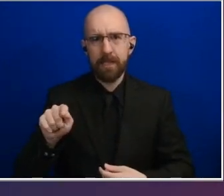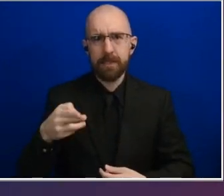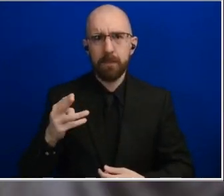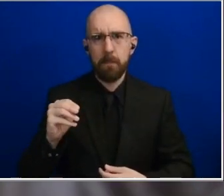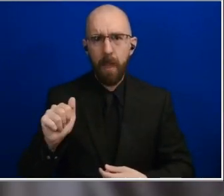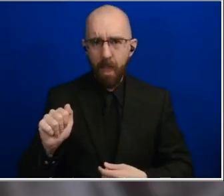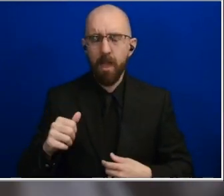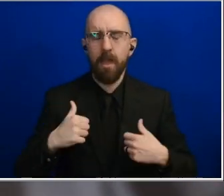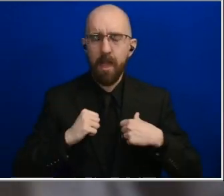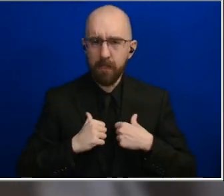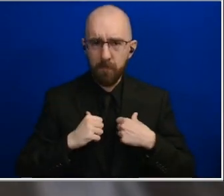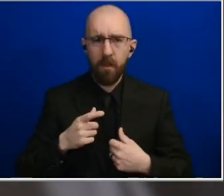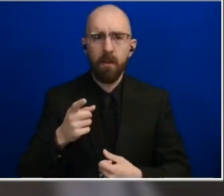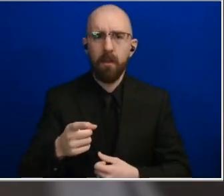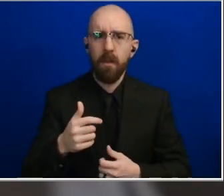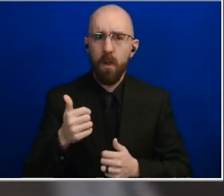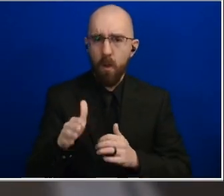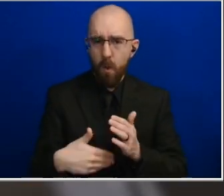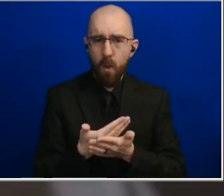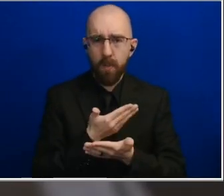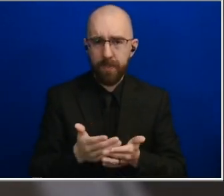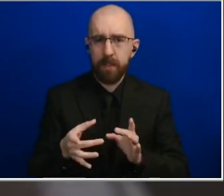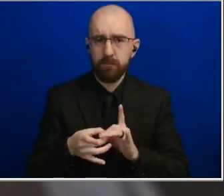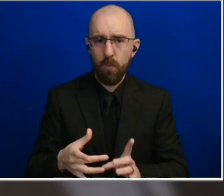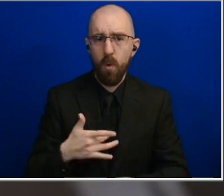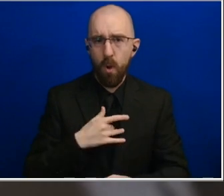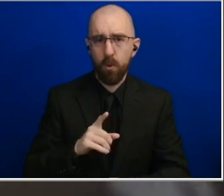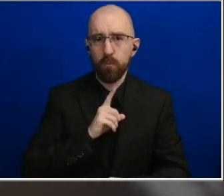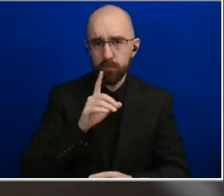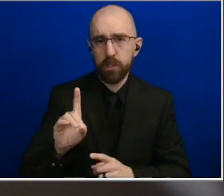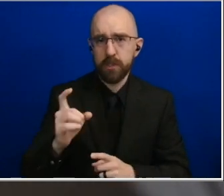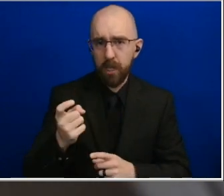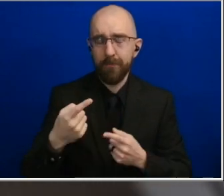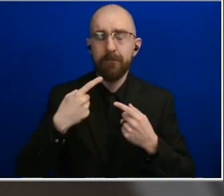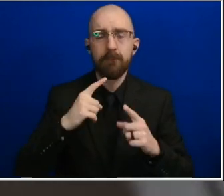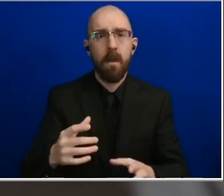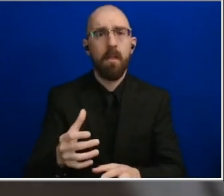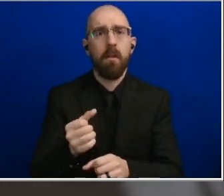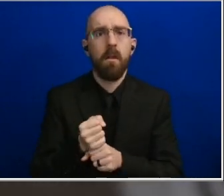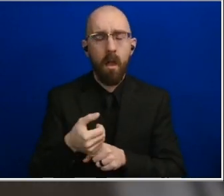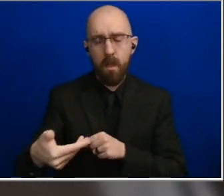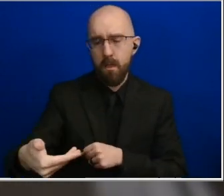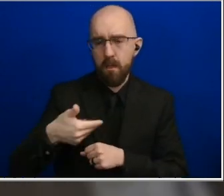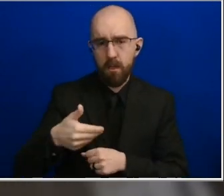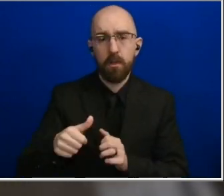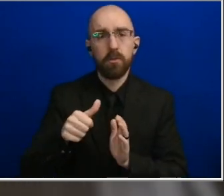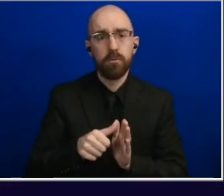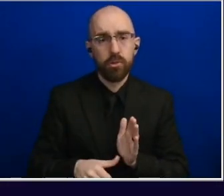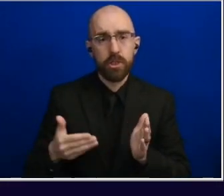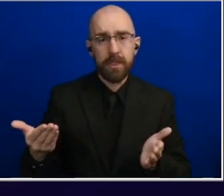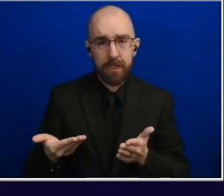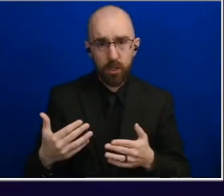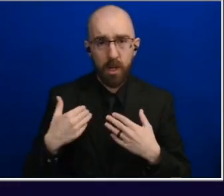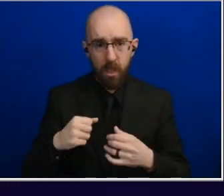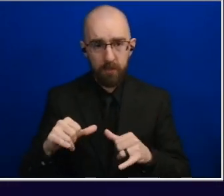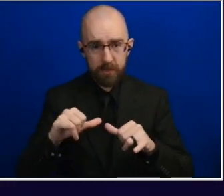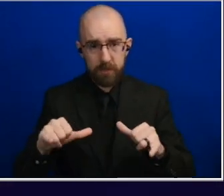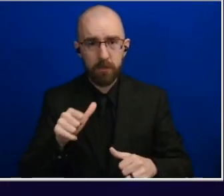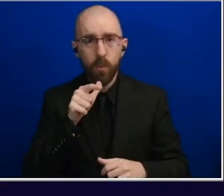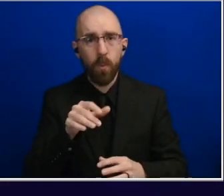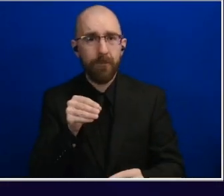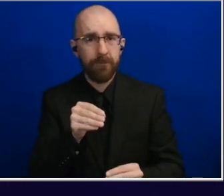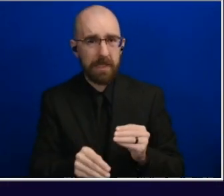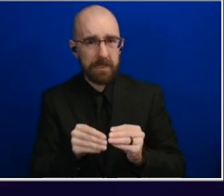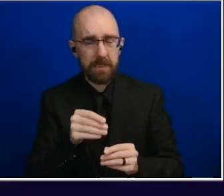Things Heart, the true diagnosis she finally got, and the surgeon here at the health system who fixed the problem in one